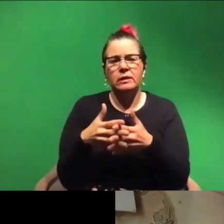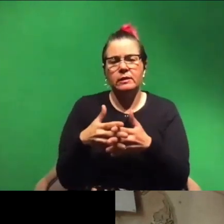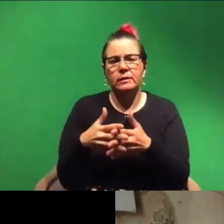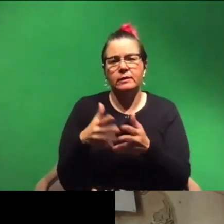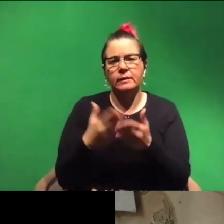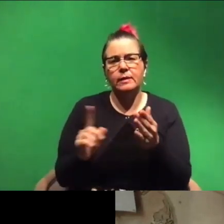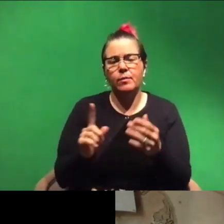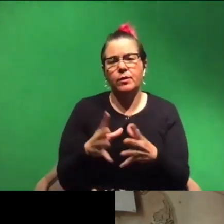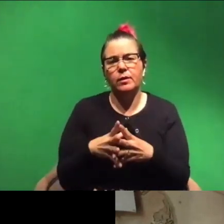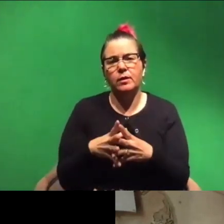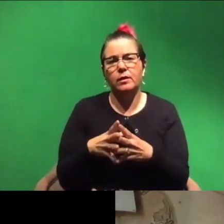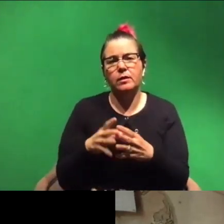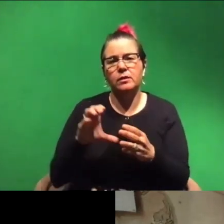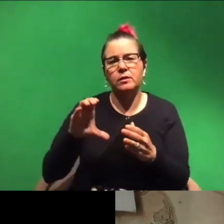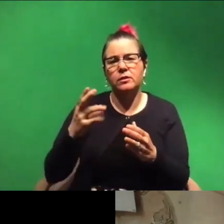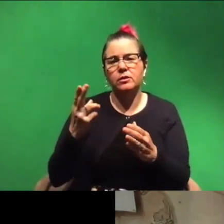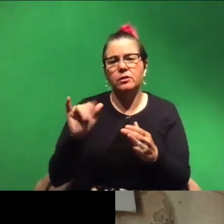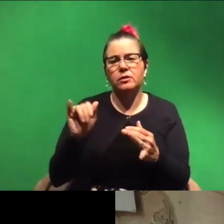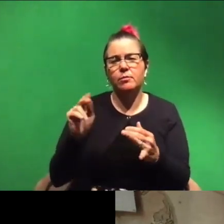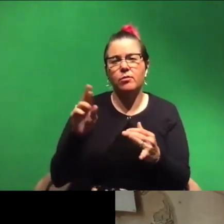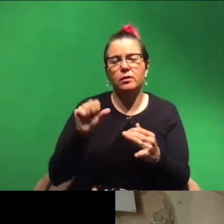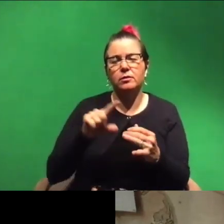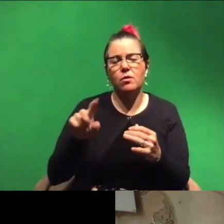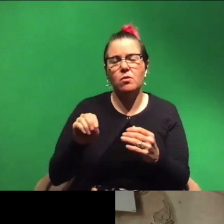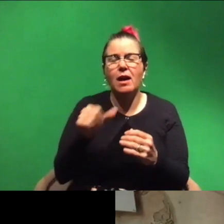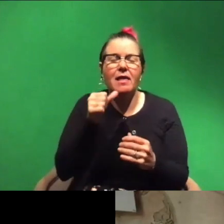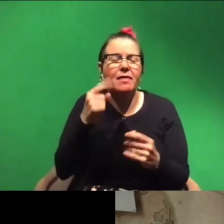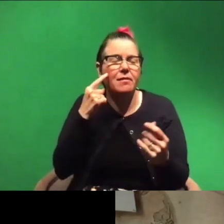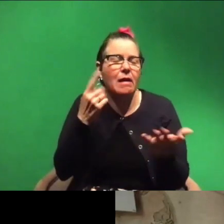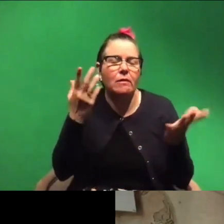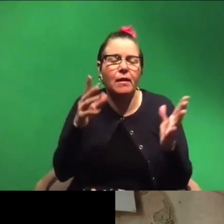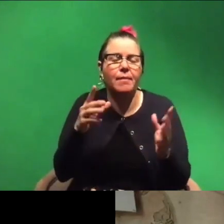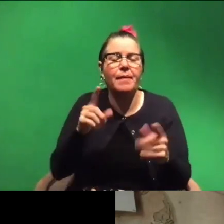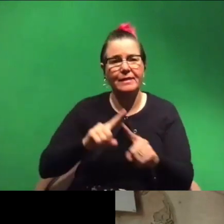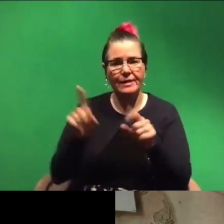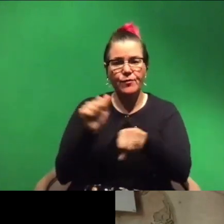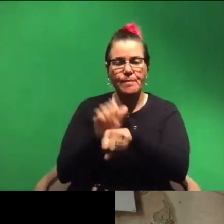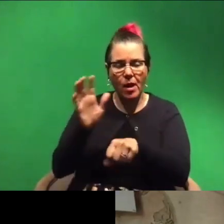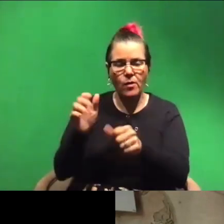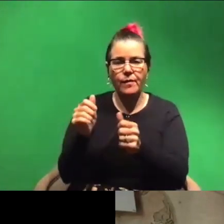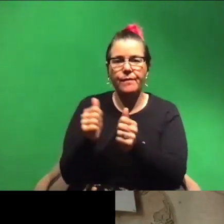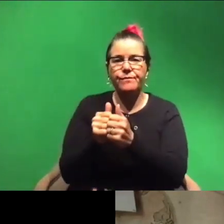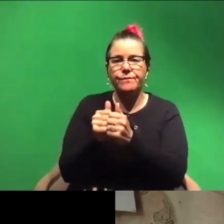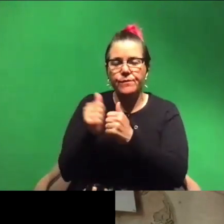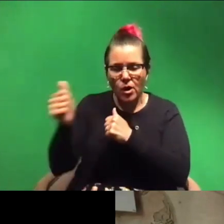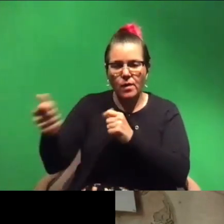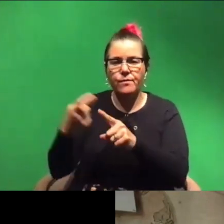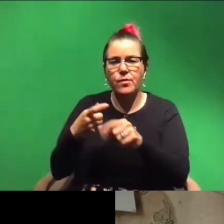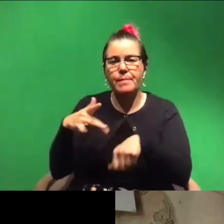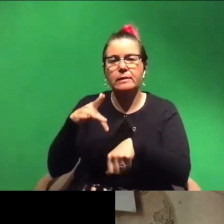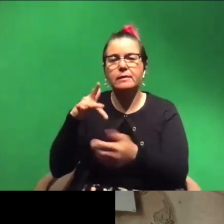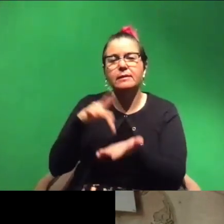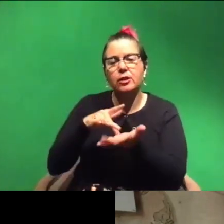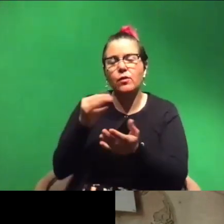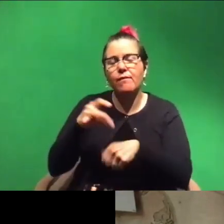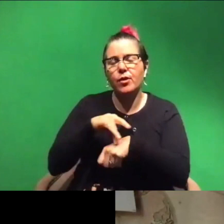is it Chimborazo? Think so, but that's a different mountain that is further away from the center of the earth. So there's lots of different ways that